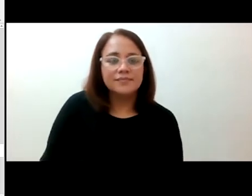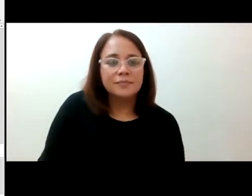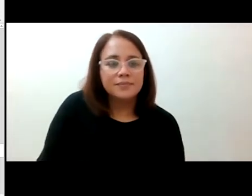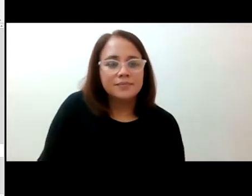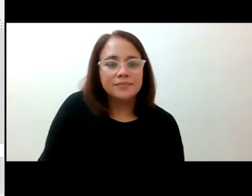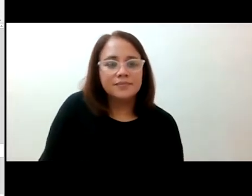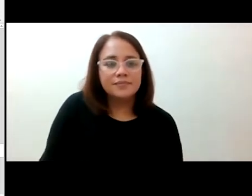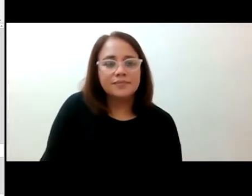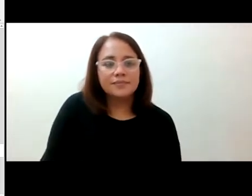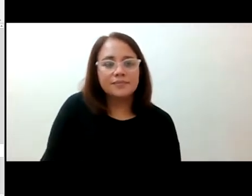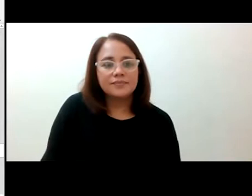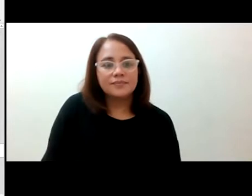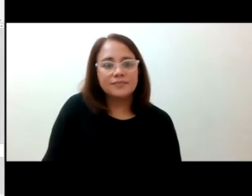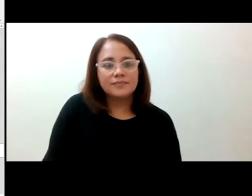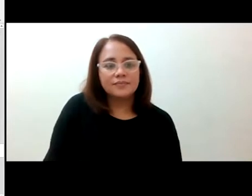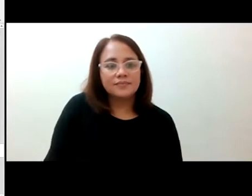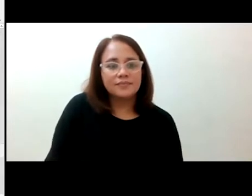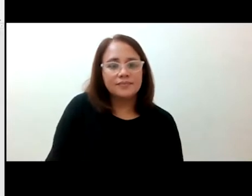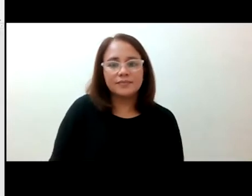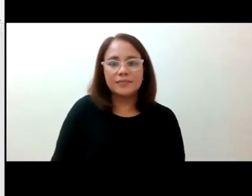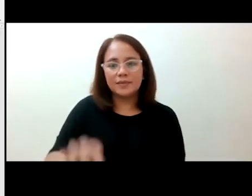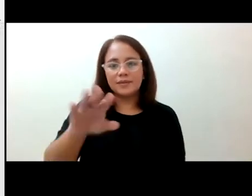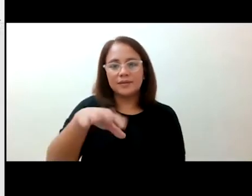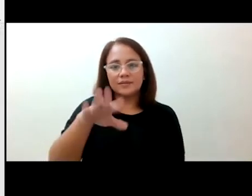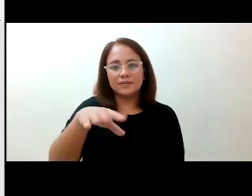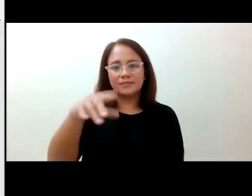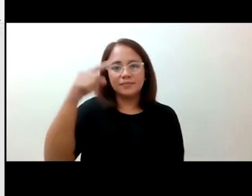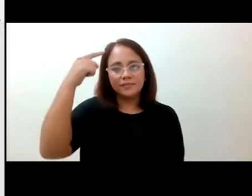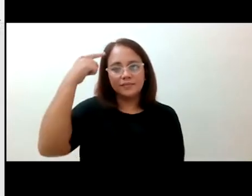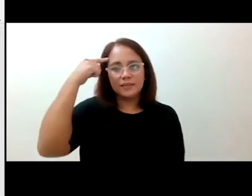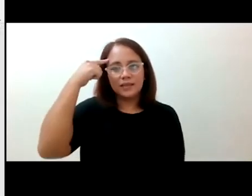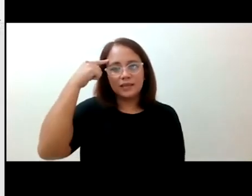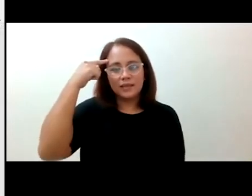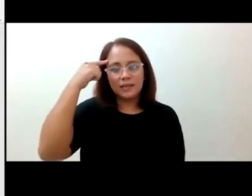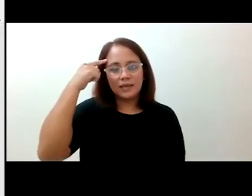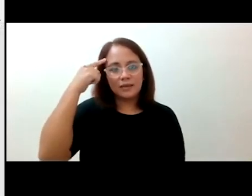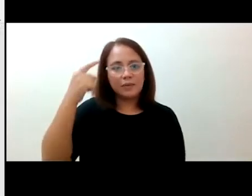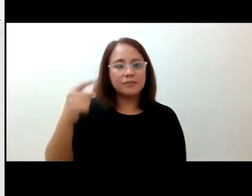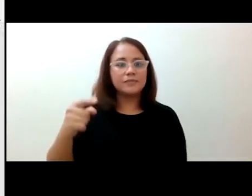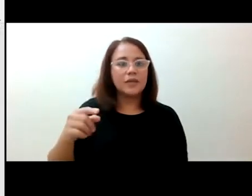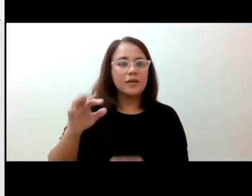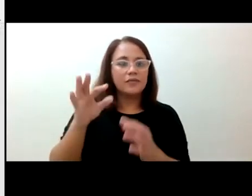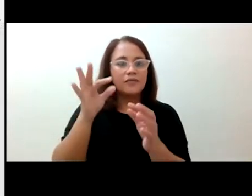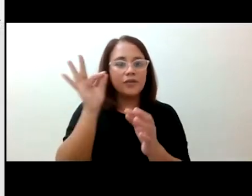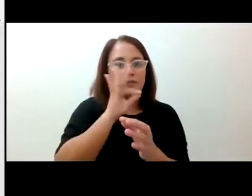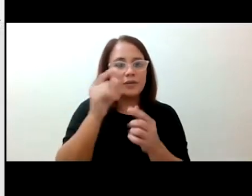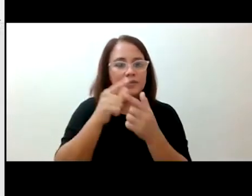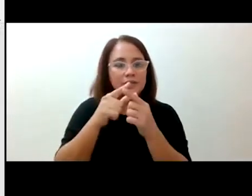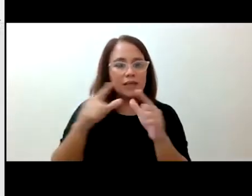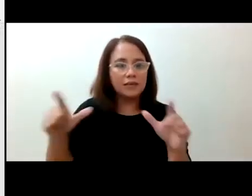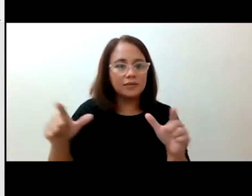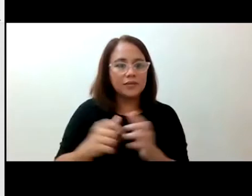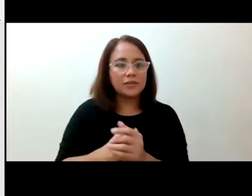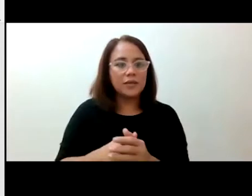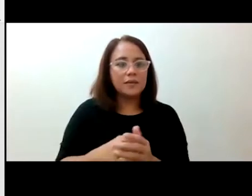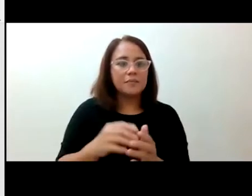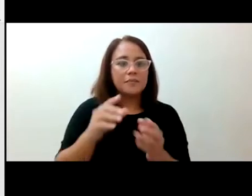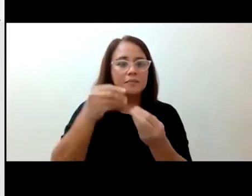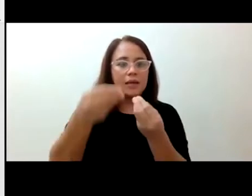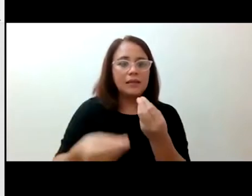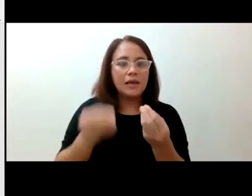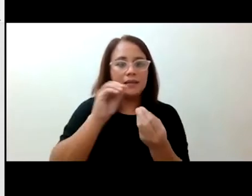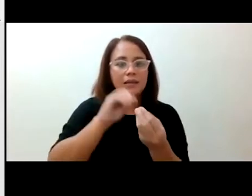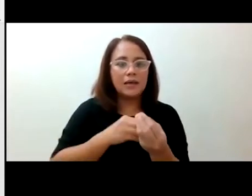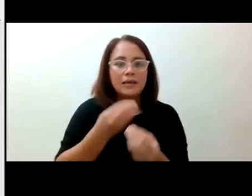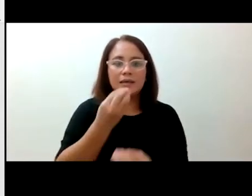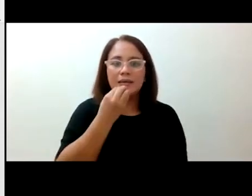okay, think about the Filipino Sign Language sentence, bananas eat how? Think